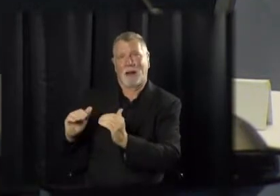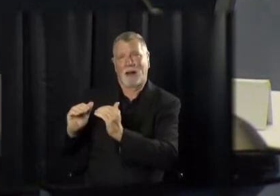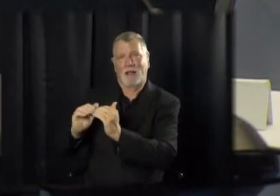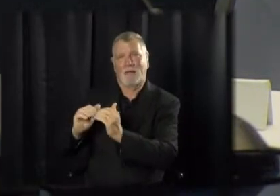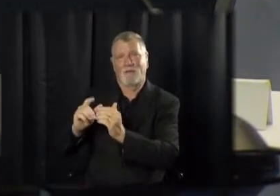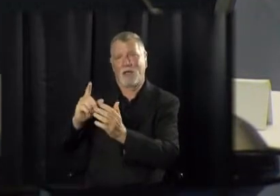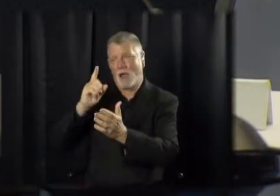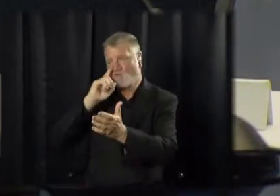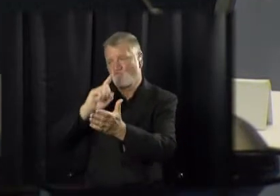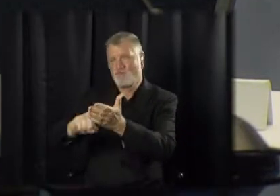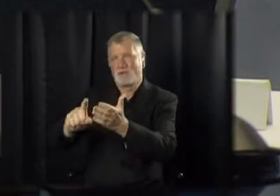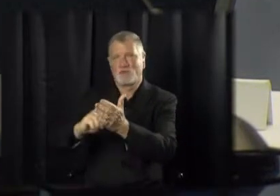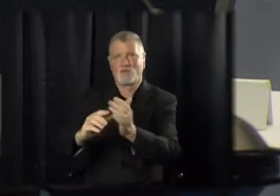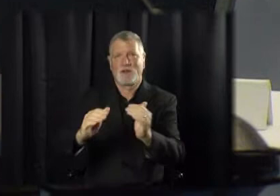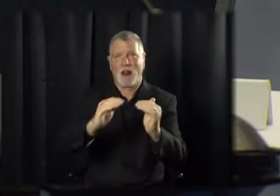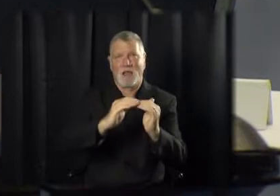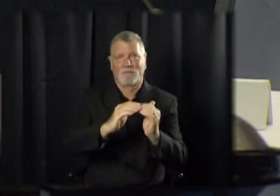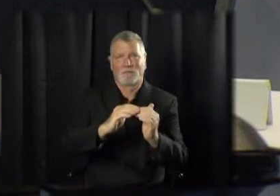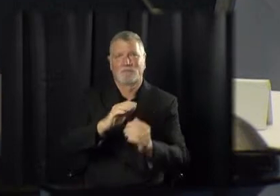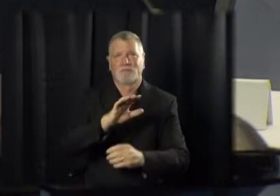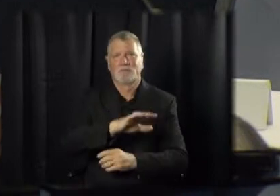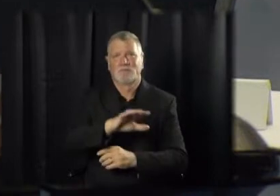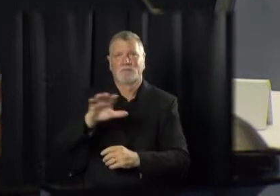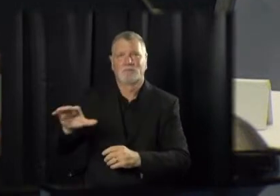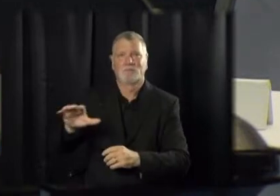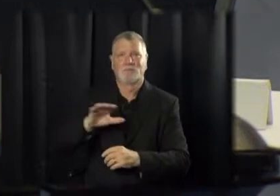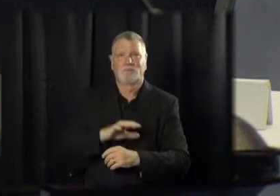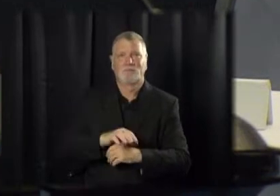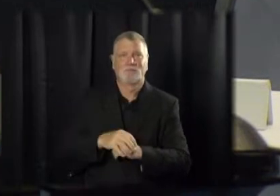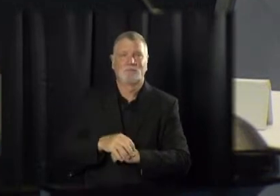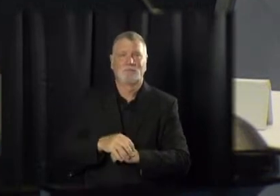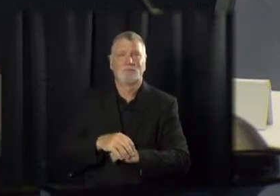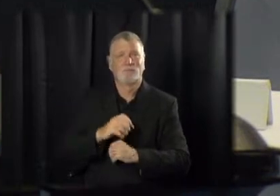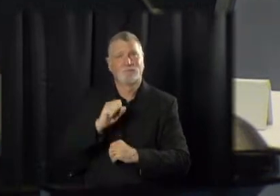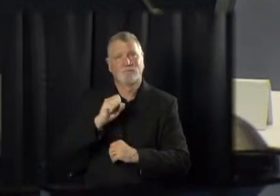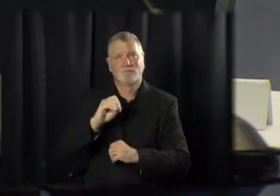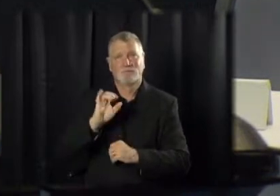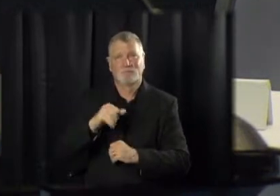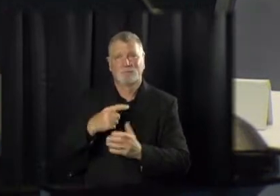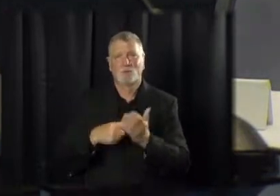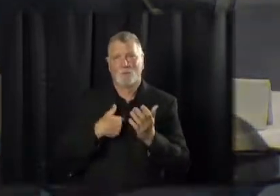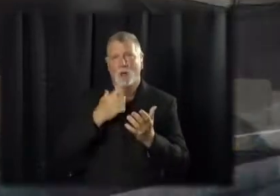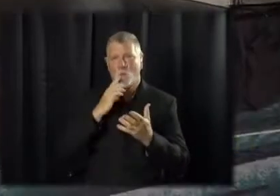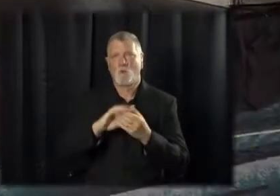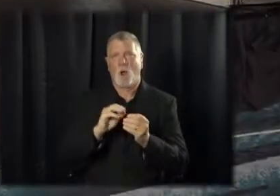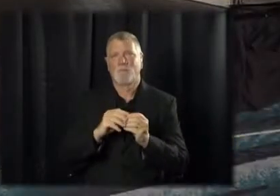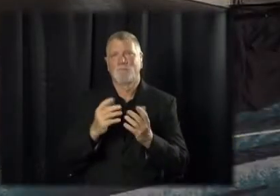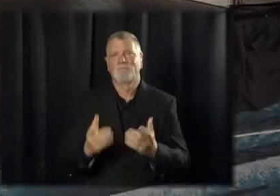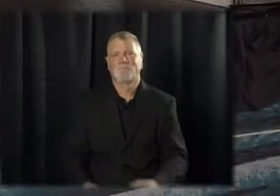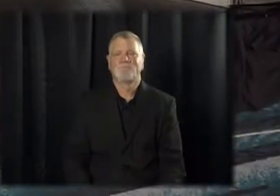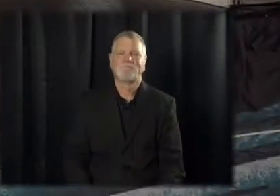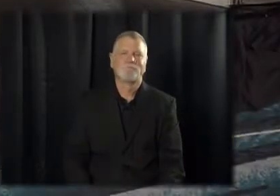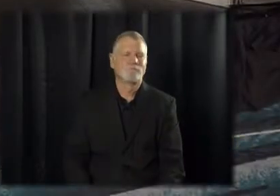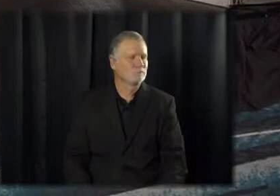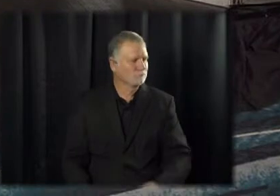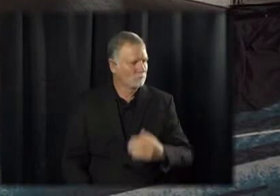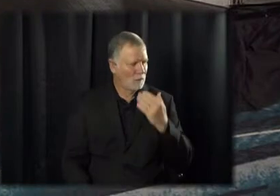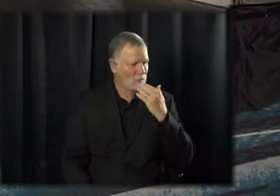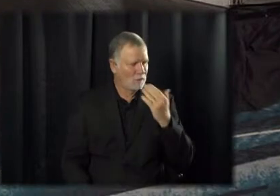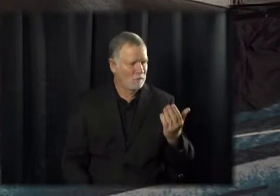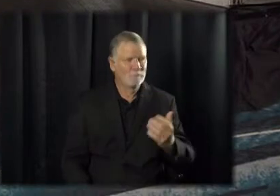research that we want to put in, okay? So that's what I want to say. Thank you very much. I'll